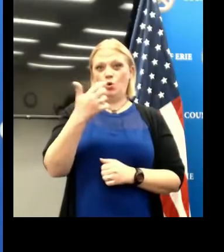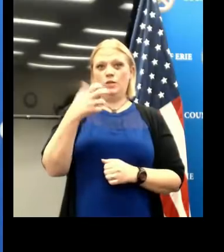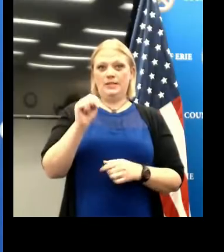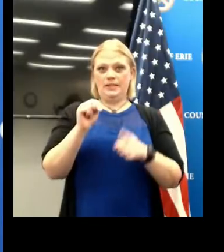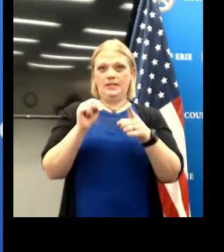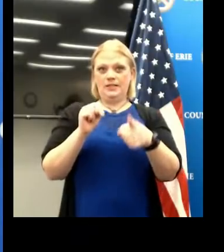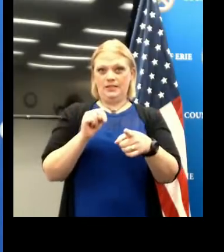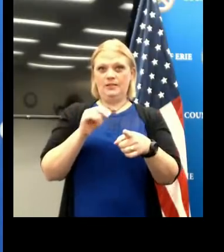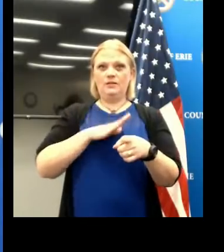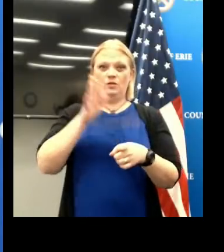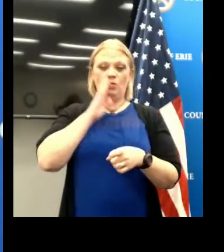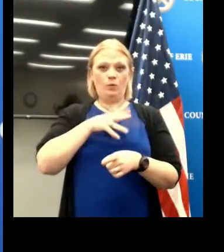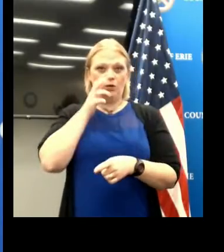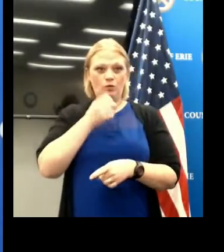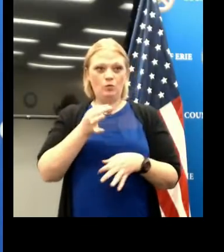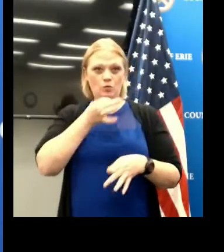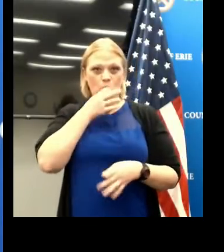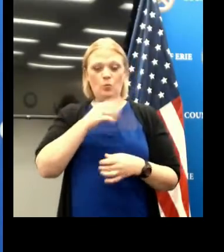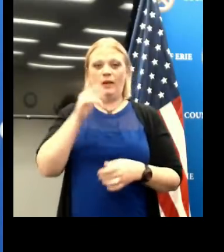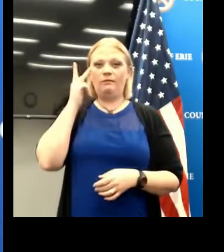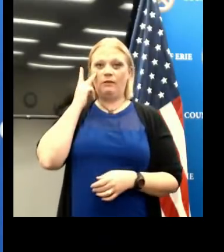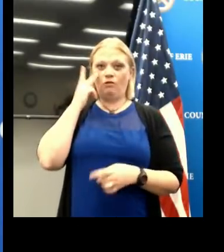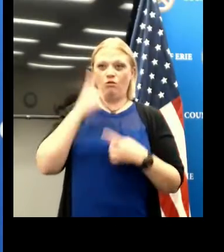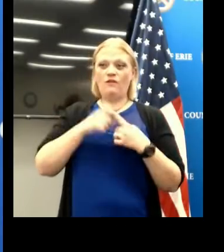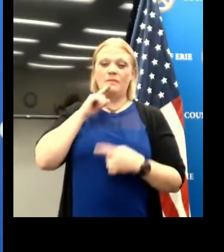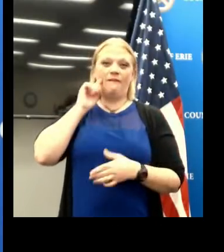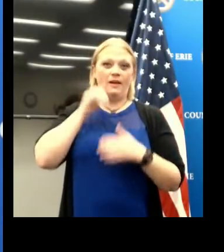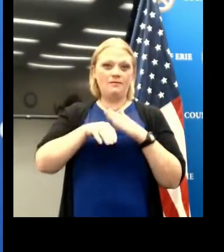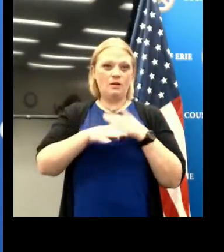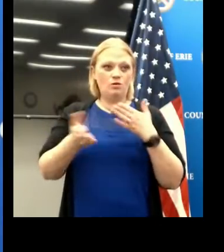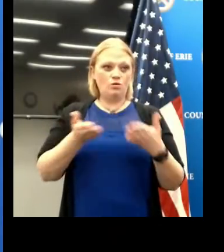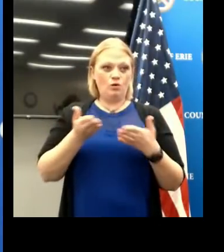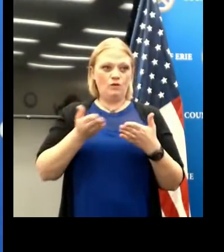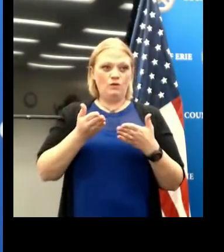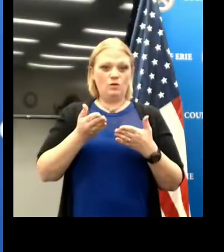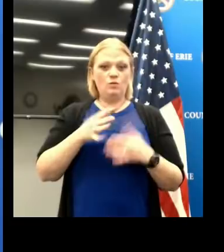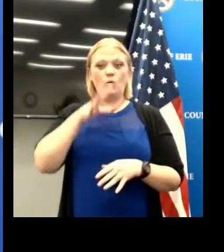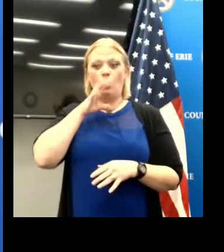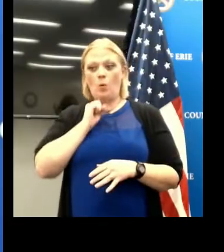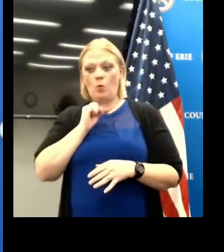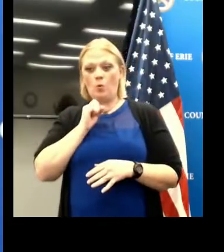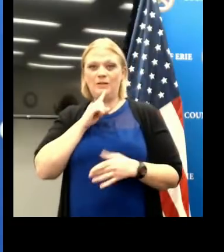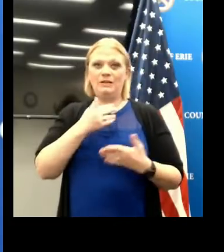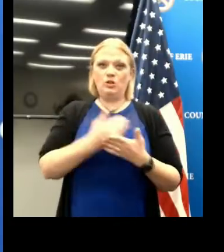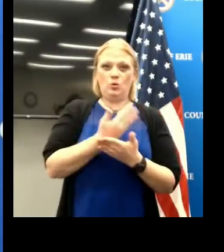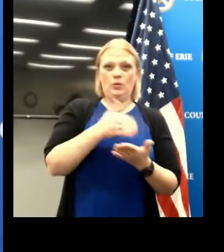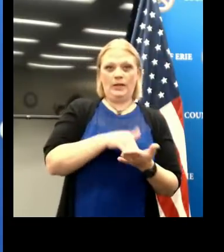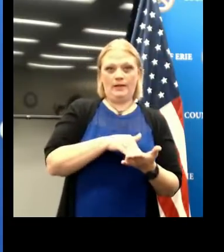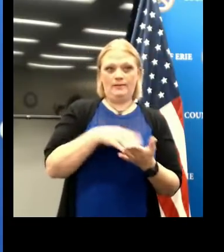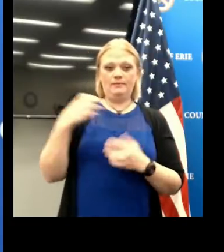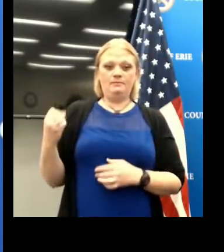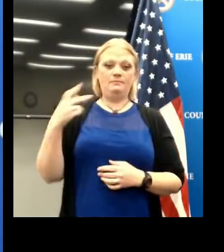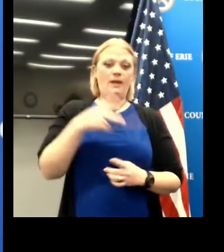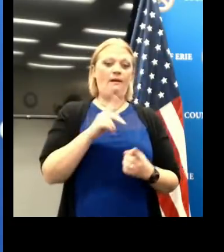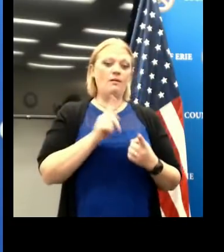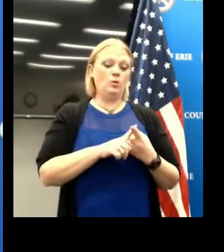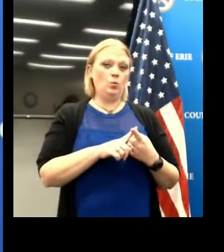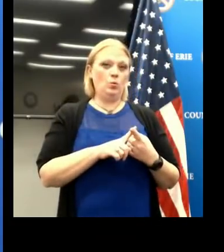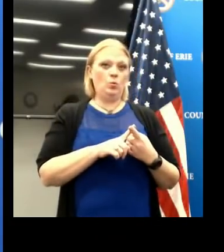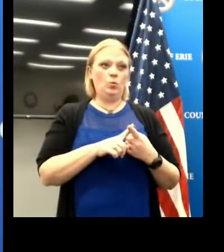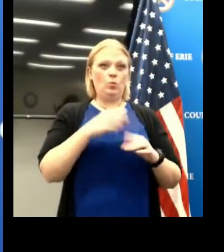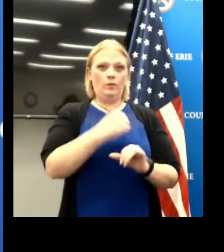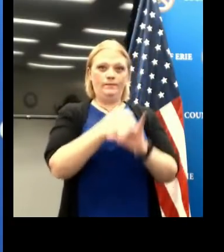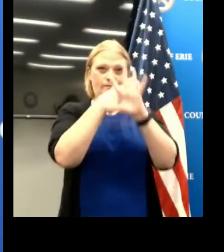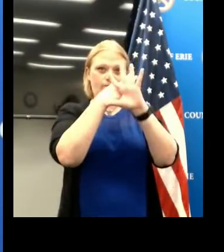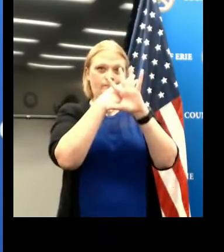from shortly, as well as Kendra Schmidt from Deaf Access Services. What's old is new again, as we are going back to a